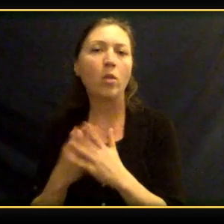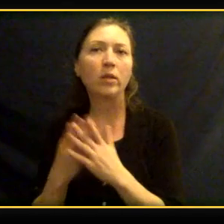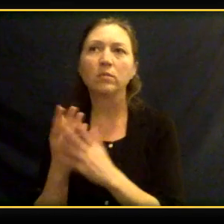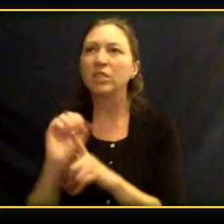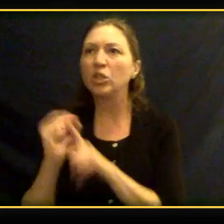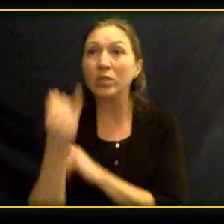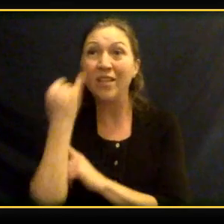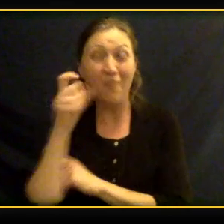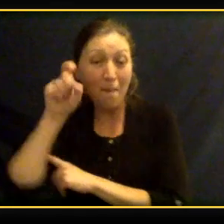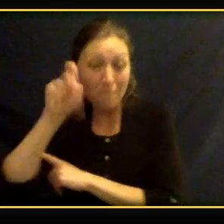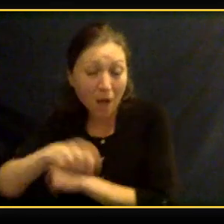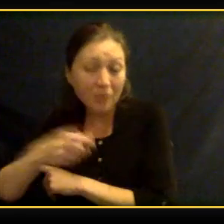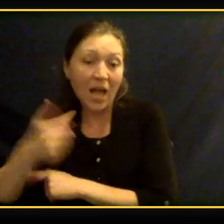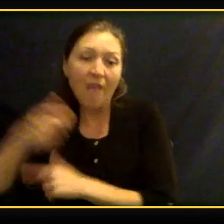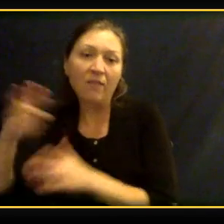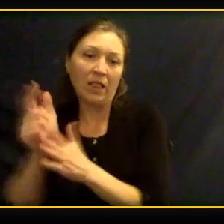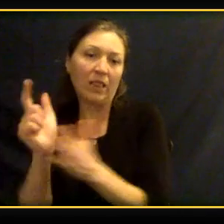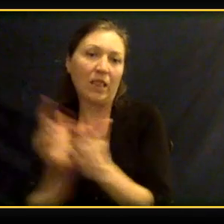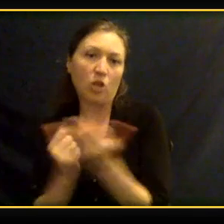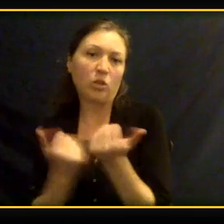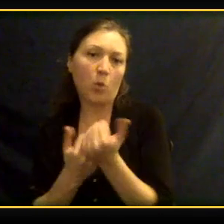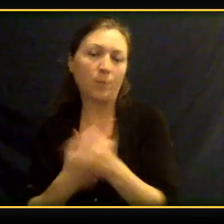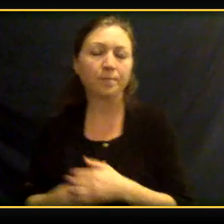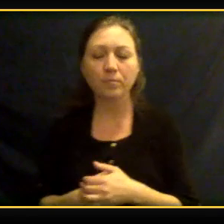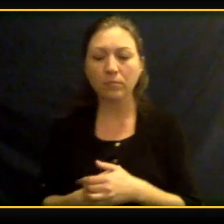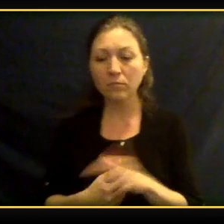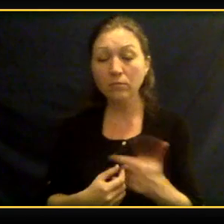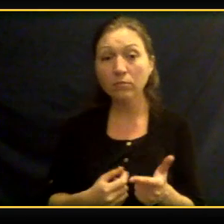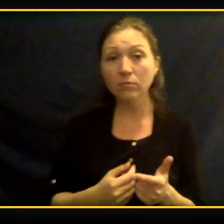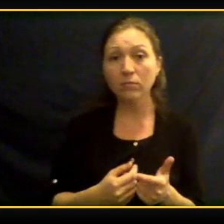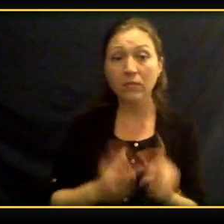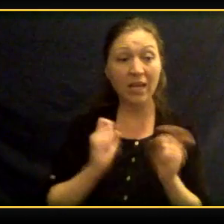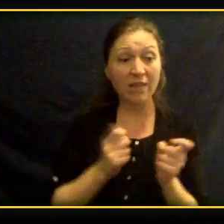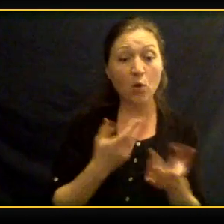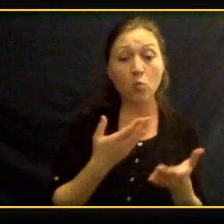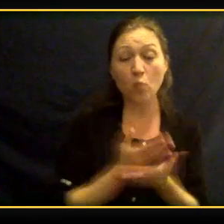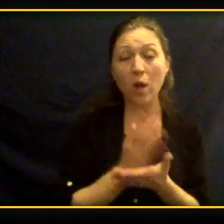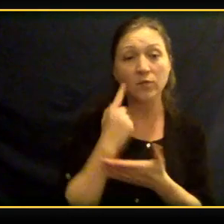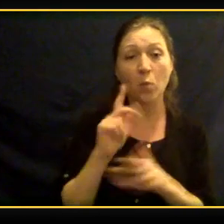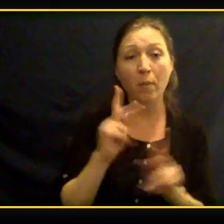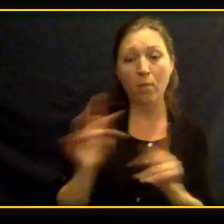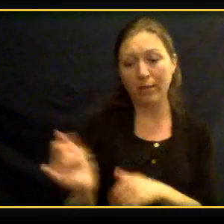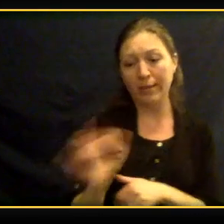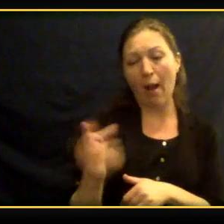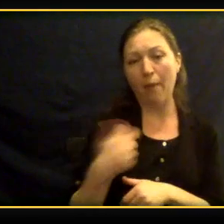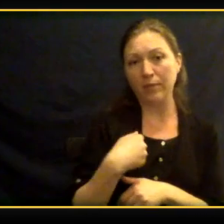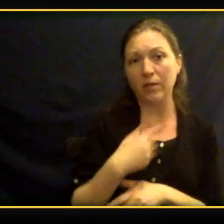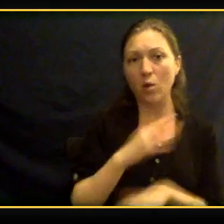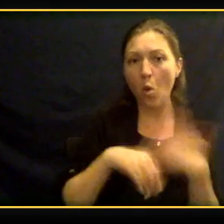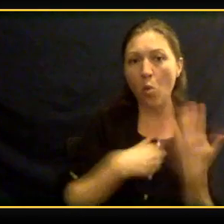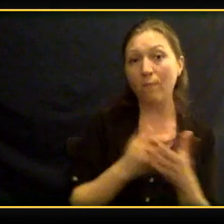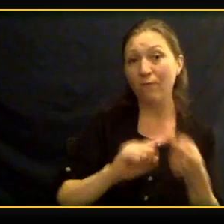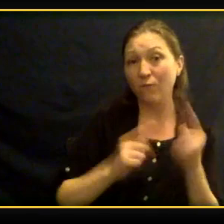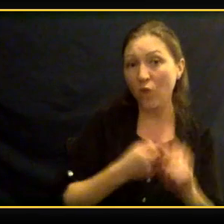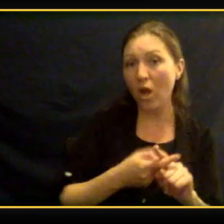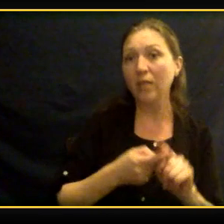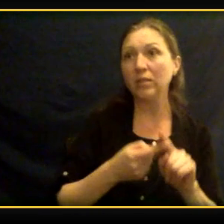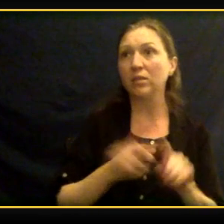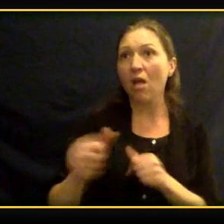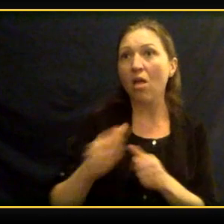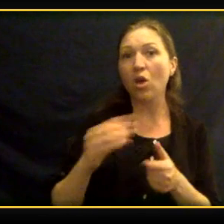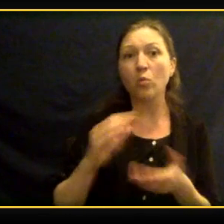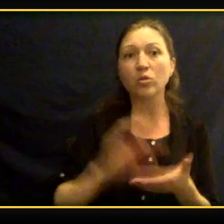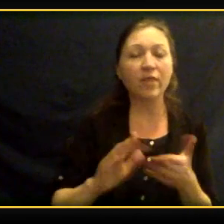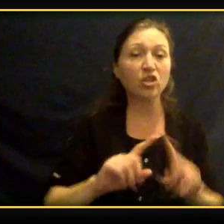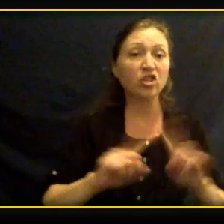to help me feel included. For working giving rights to people like me and all of my friends and colleagues who are differently able. For